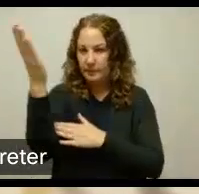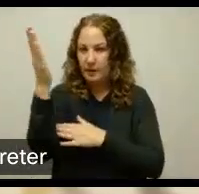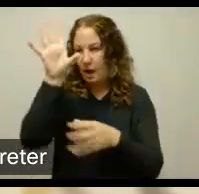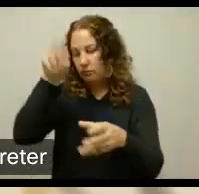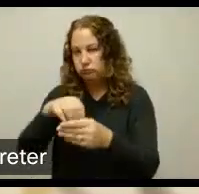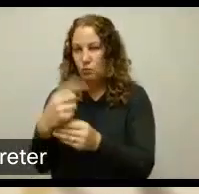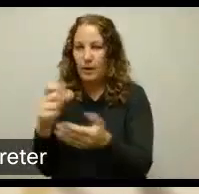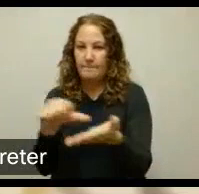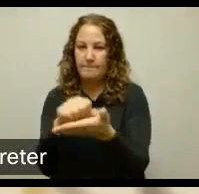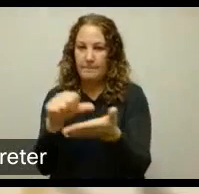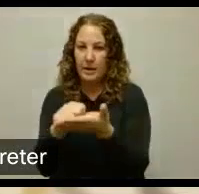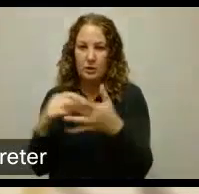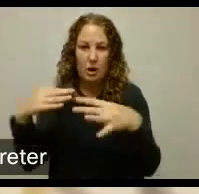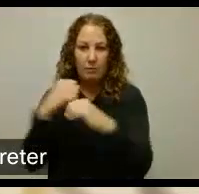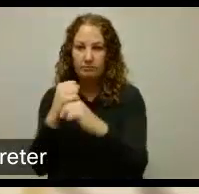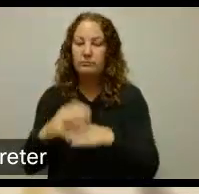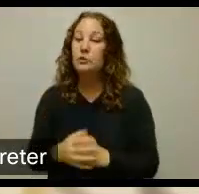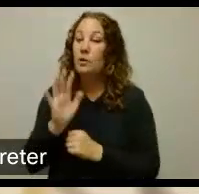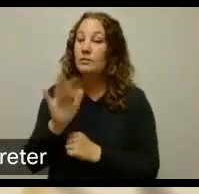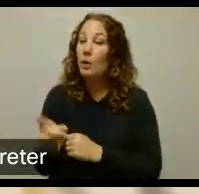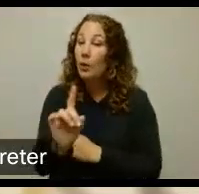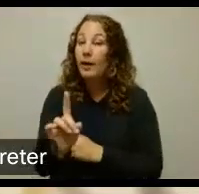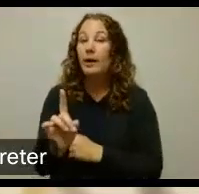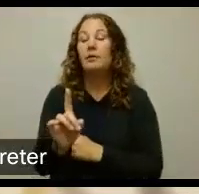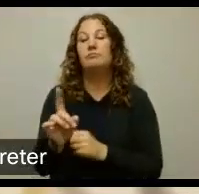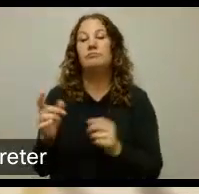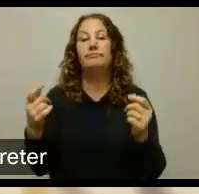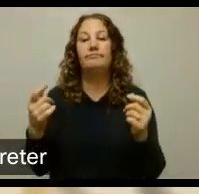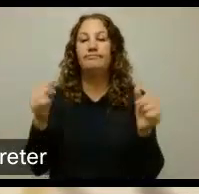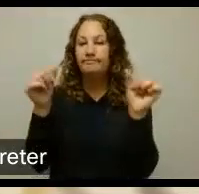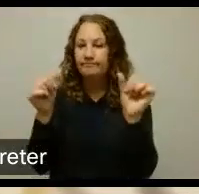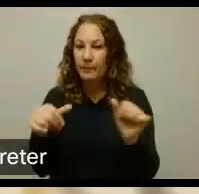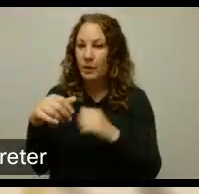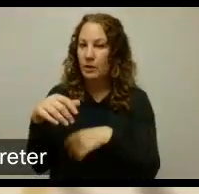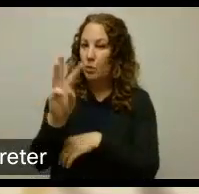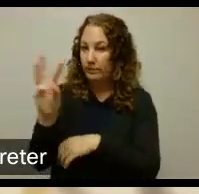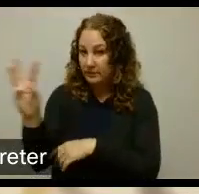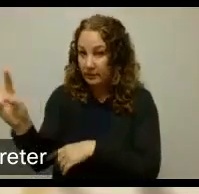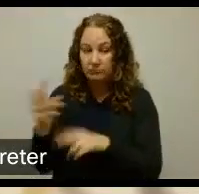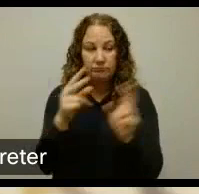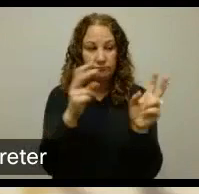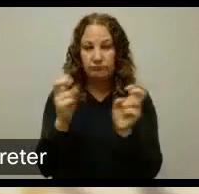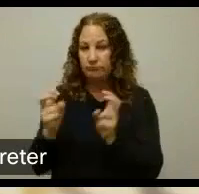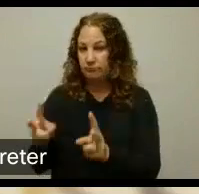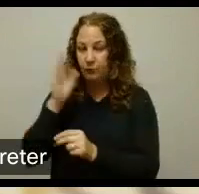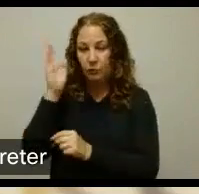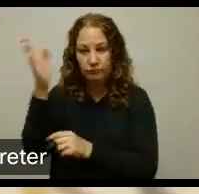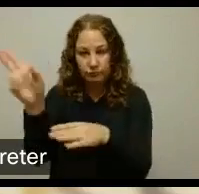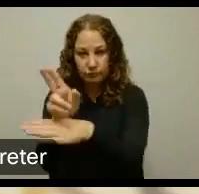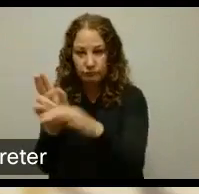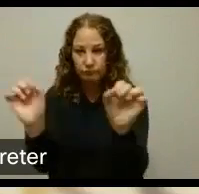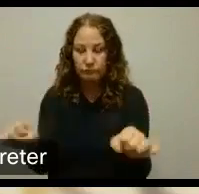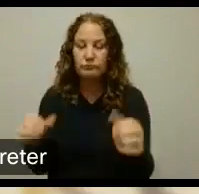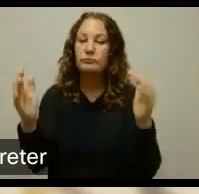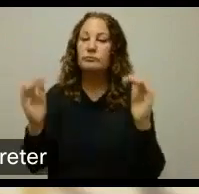1 page. So that is posted on our website, and you are welcome to download that for future reference. We also have a